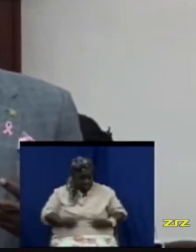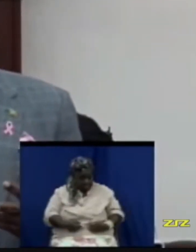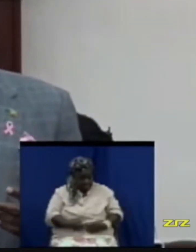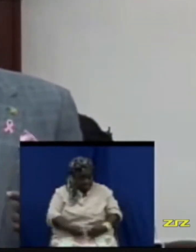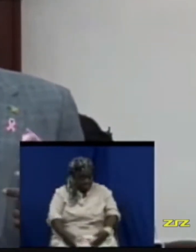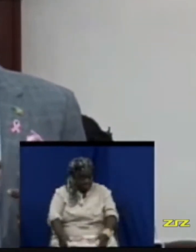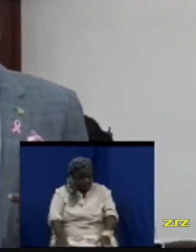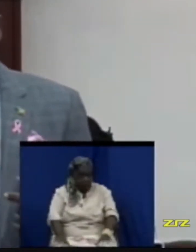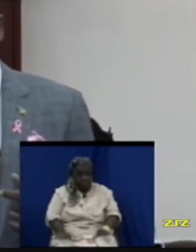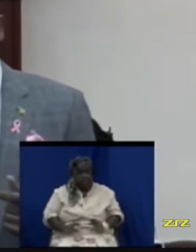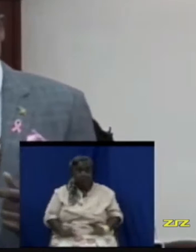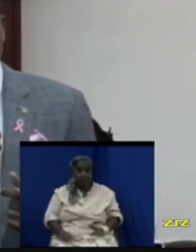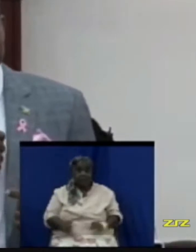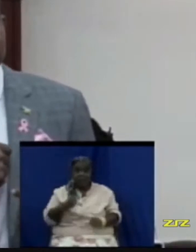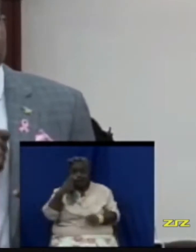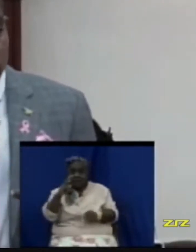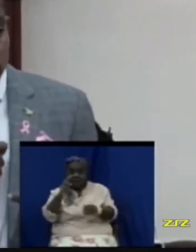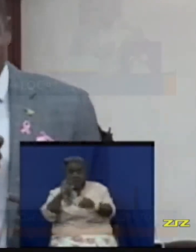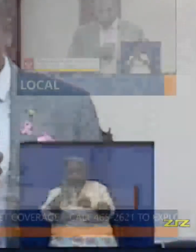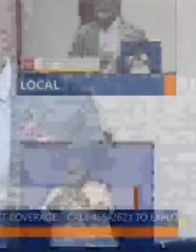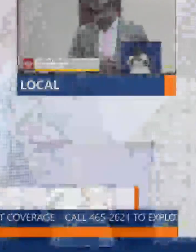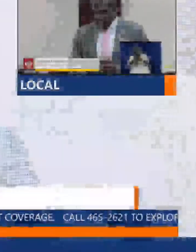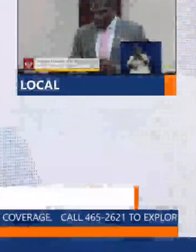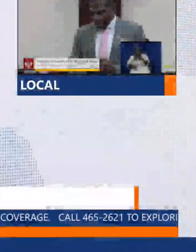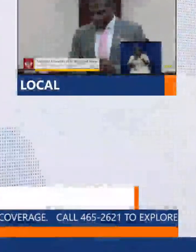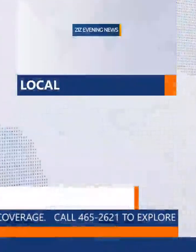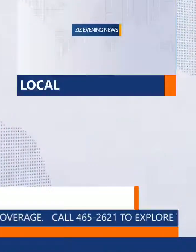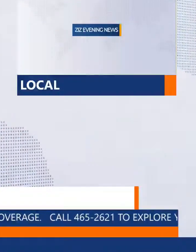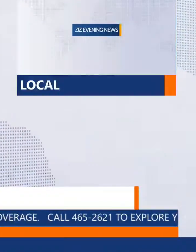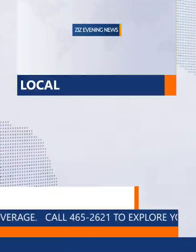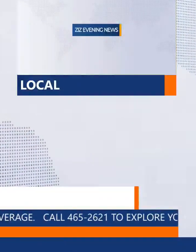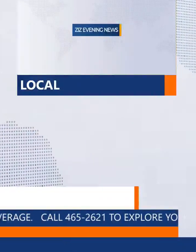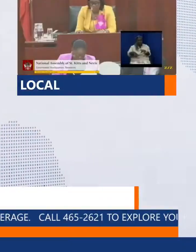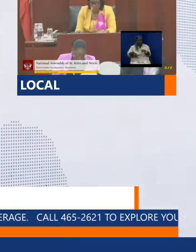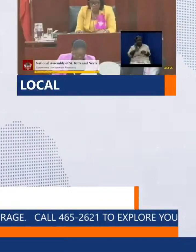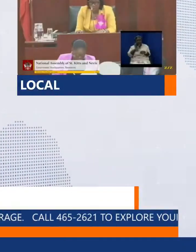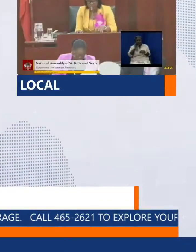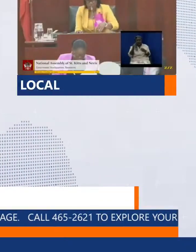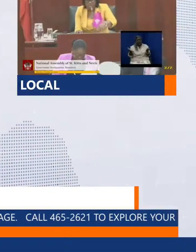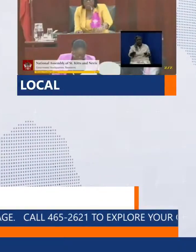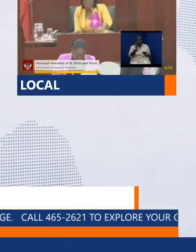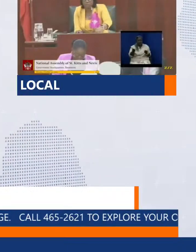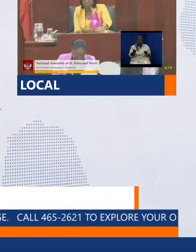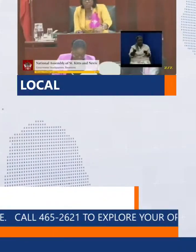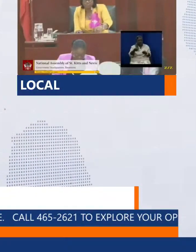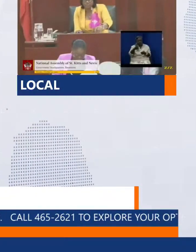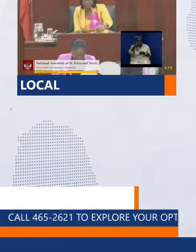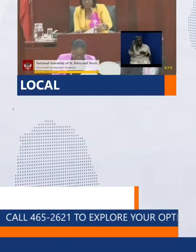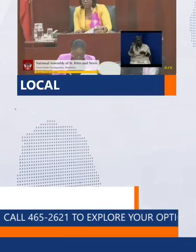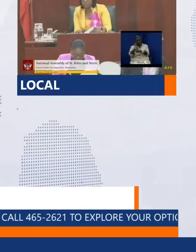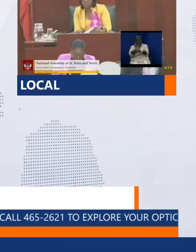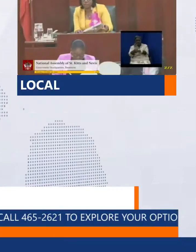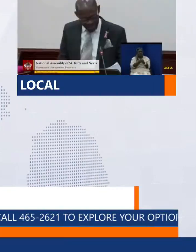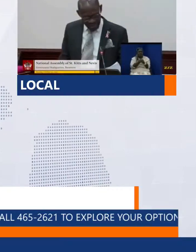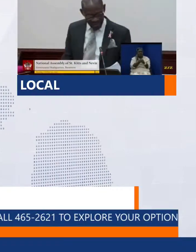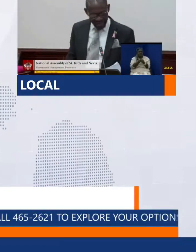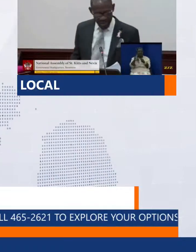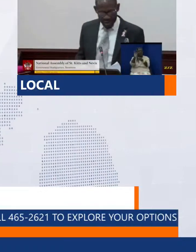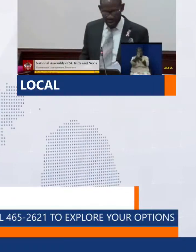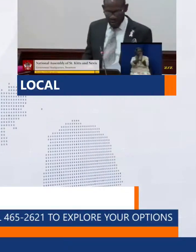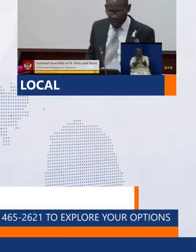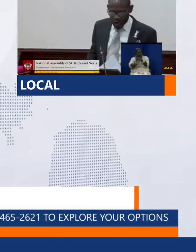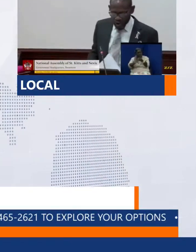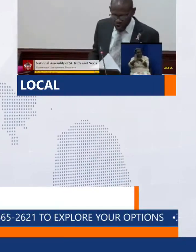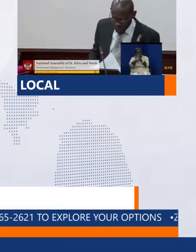machine's purchase. The public will be able to weigh in on the country's budget presentations in the preliminary